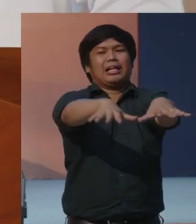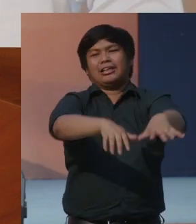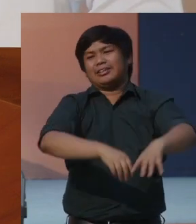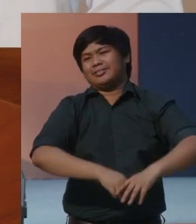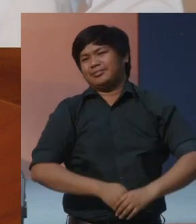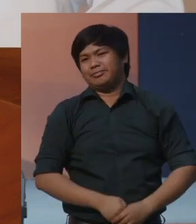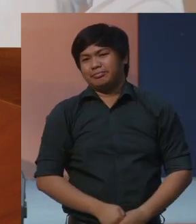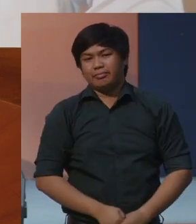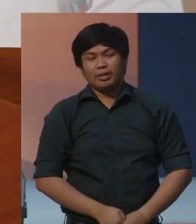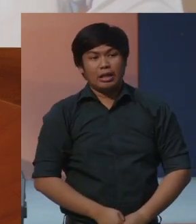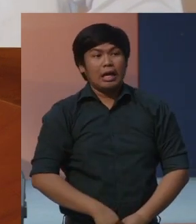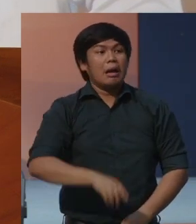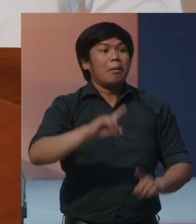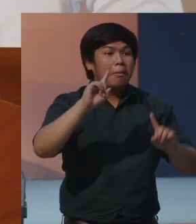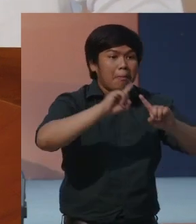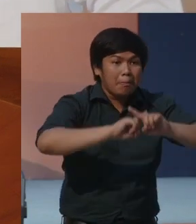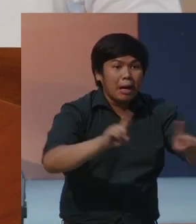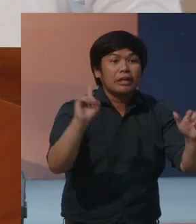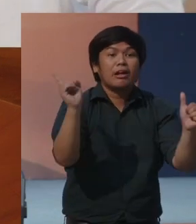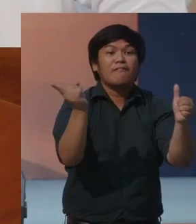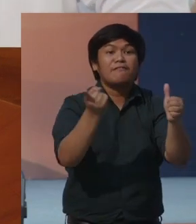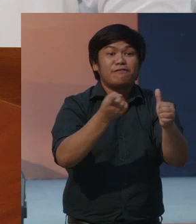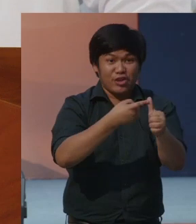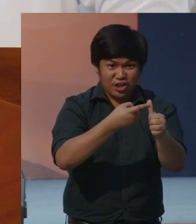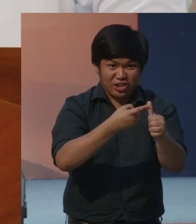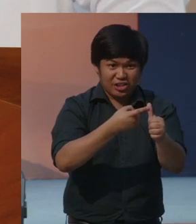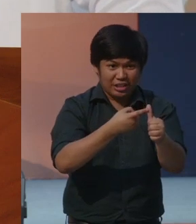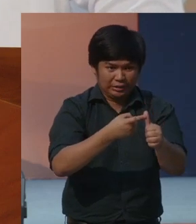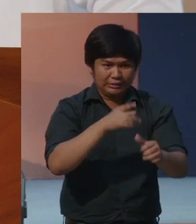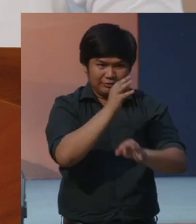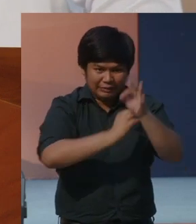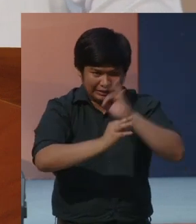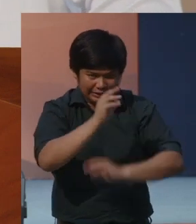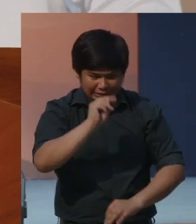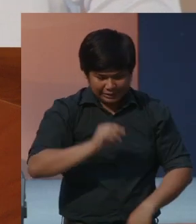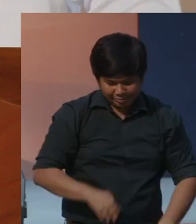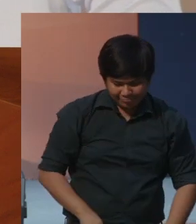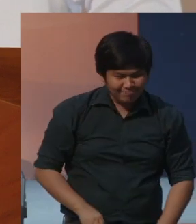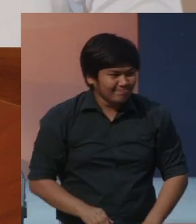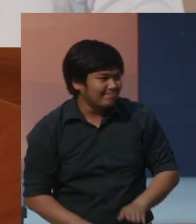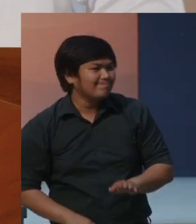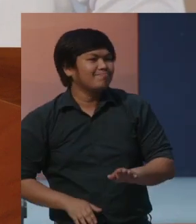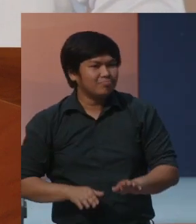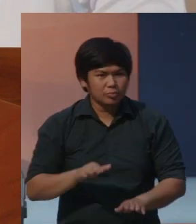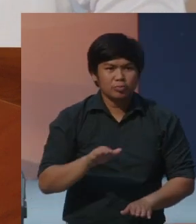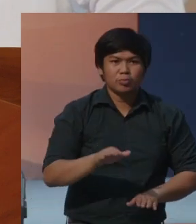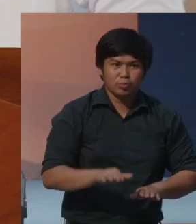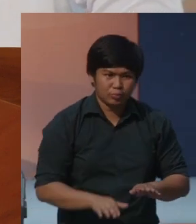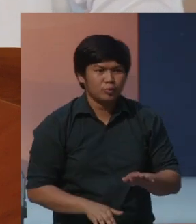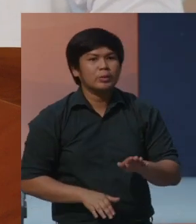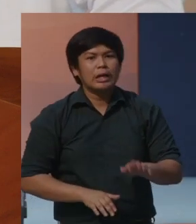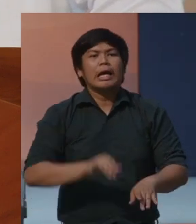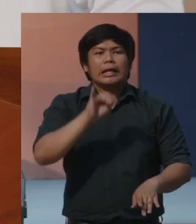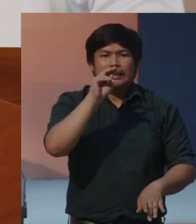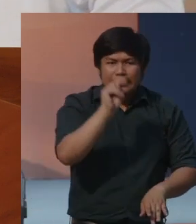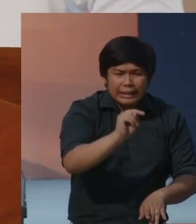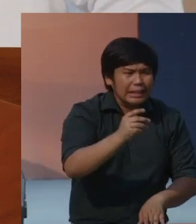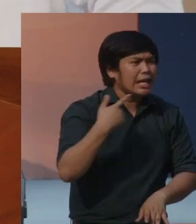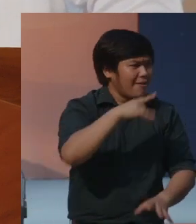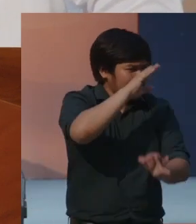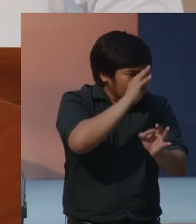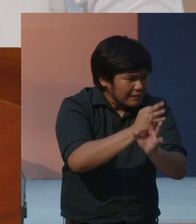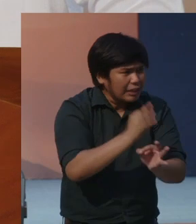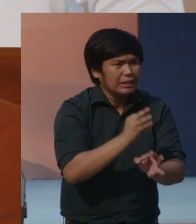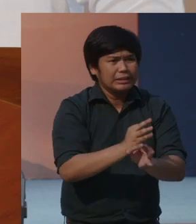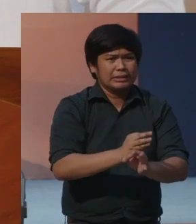kailangan ilubog ninyo ang inyong paa at ihihinto ko pag-agos na tubig. Ang eksaktong tiempo, nakalagay dun sa verse